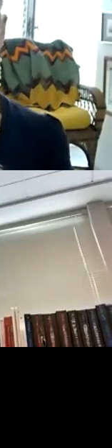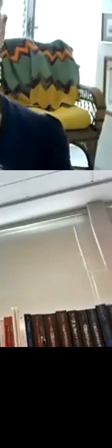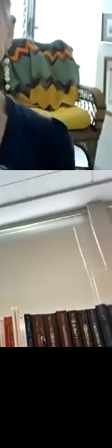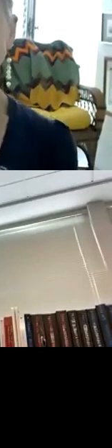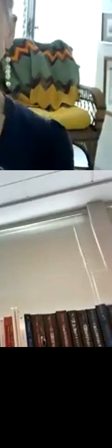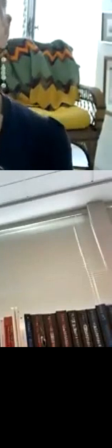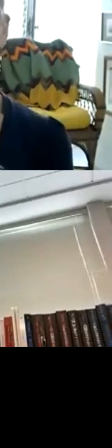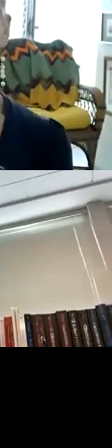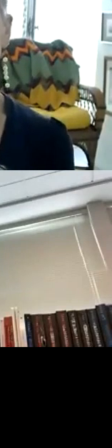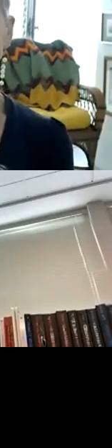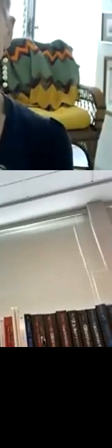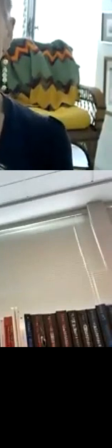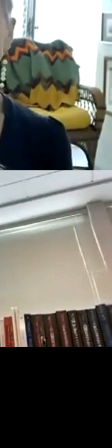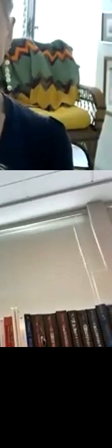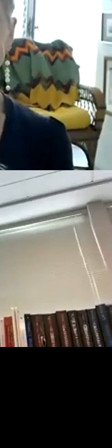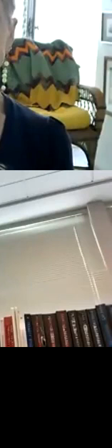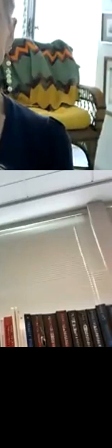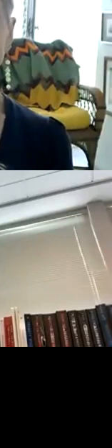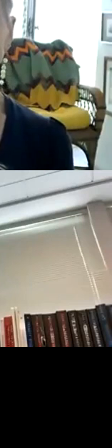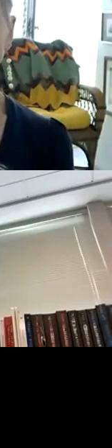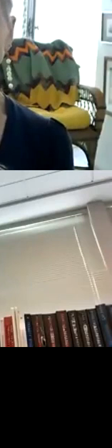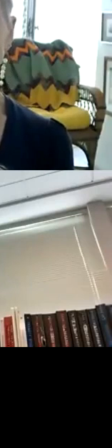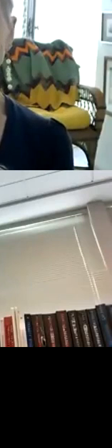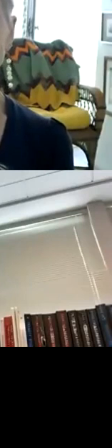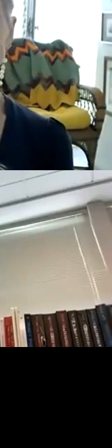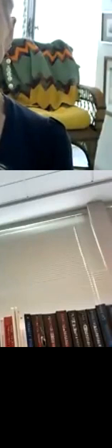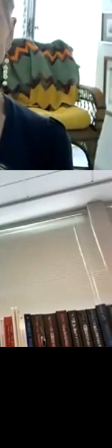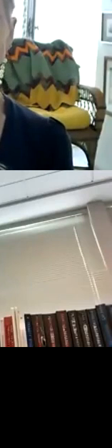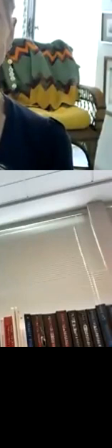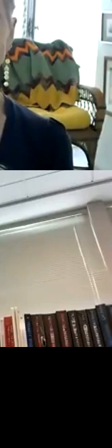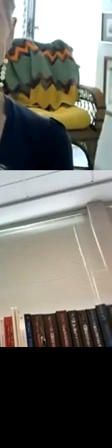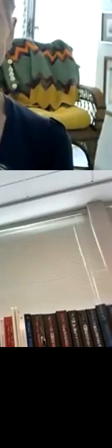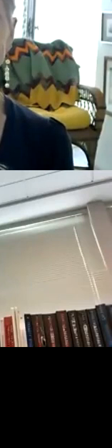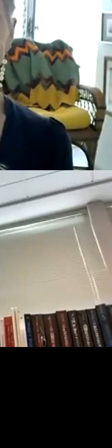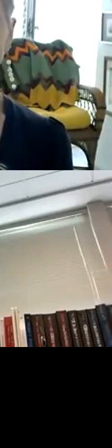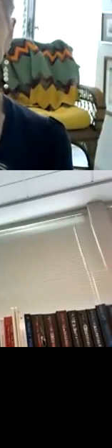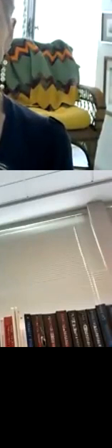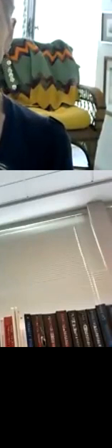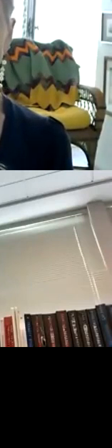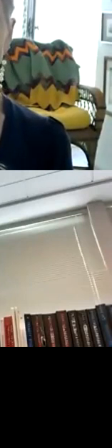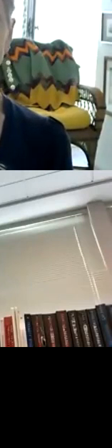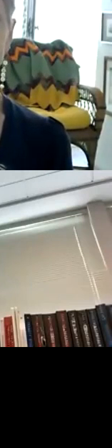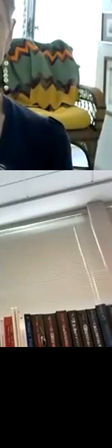Linda Iverson. I'm a volunteer at Dress for Success.